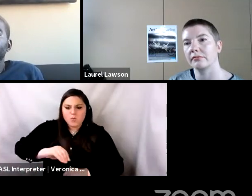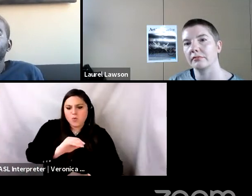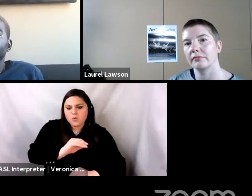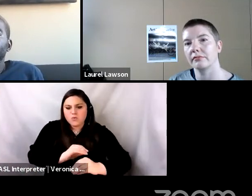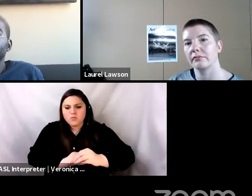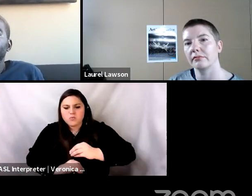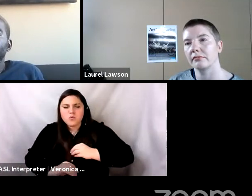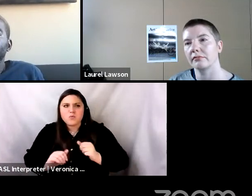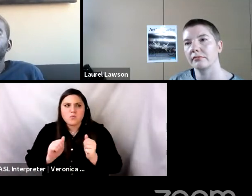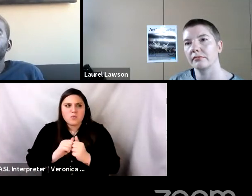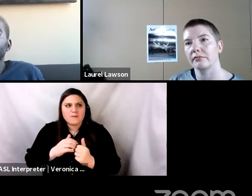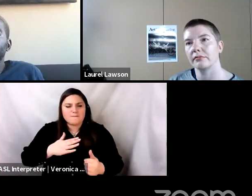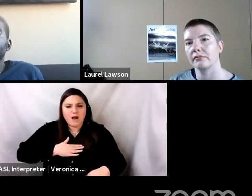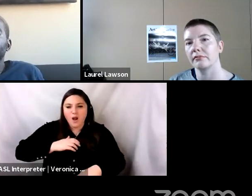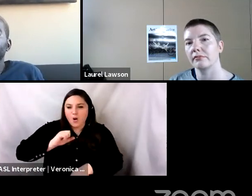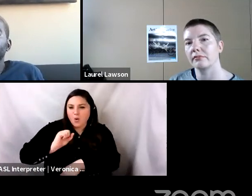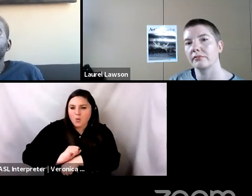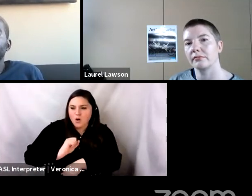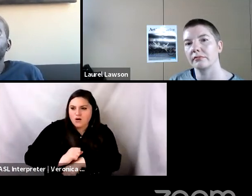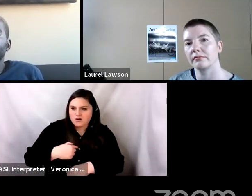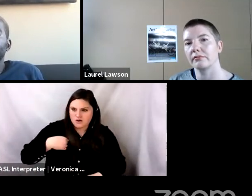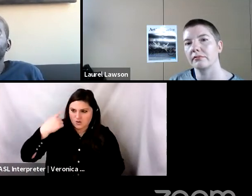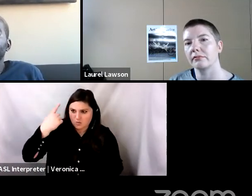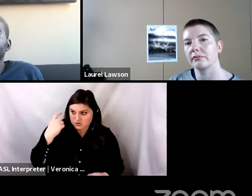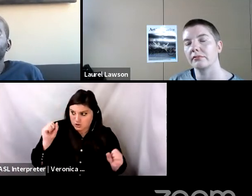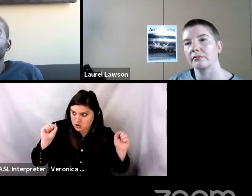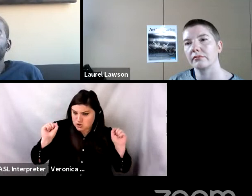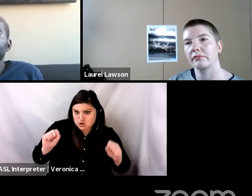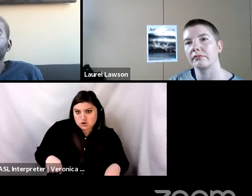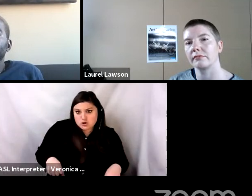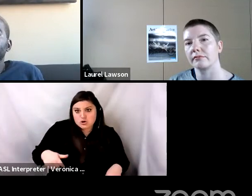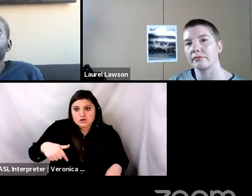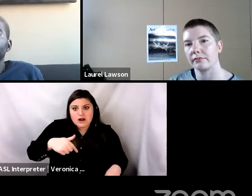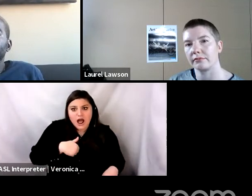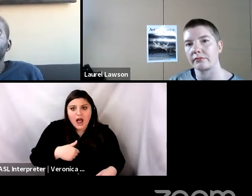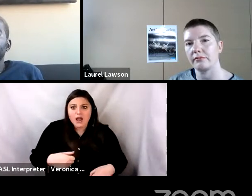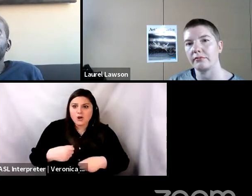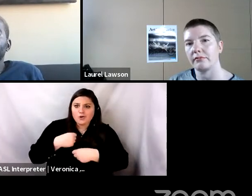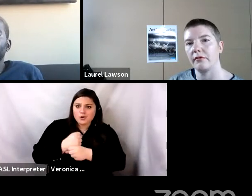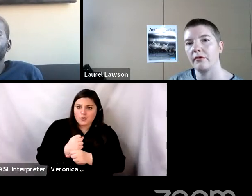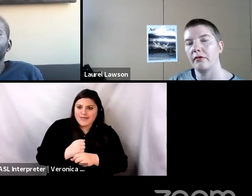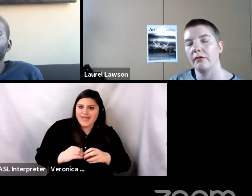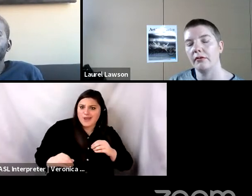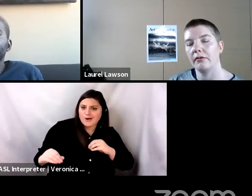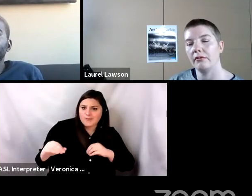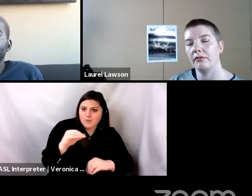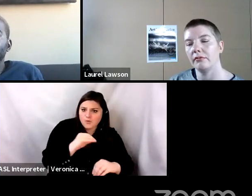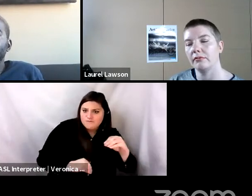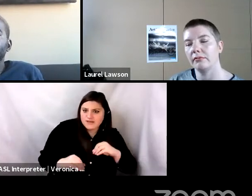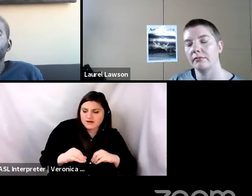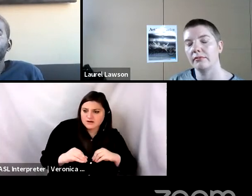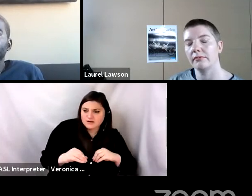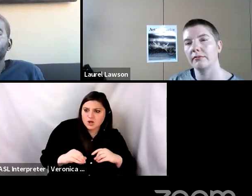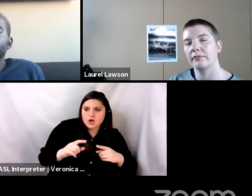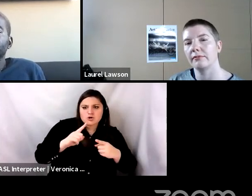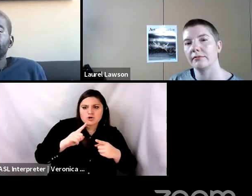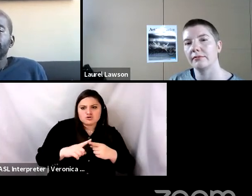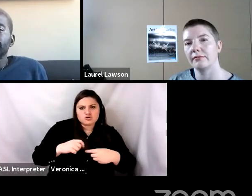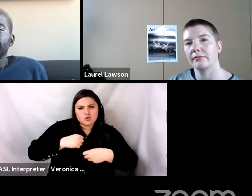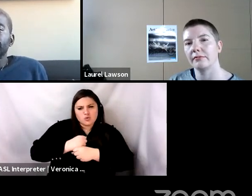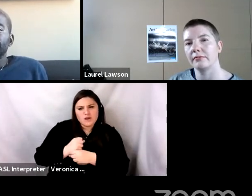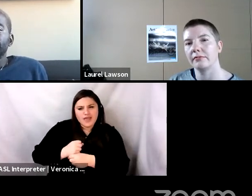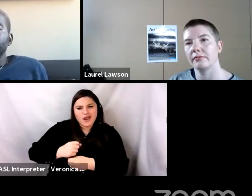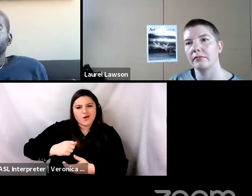that I can like create movement work, create choreography, create dance works using